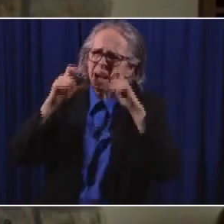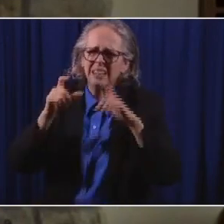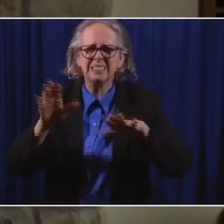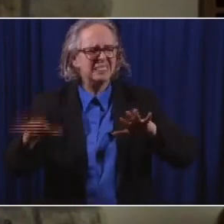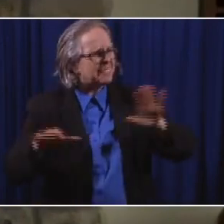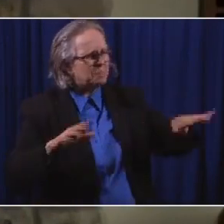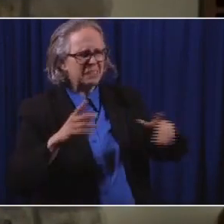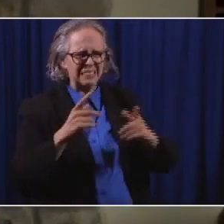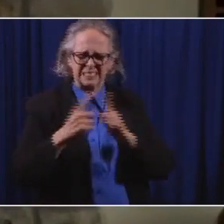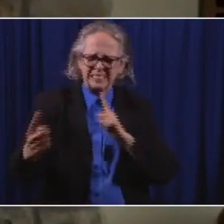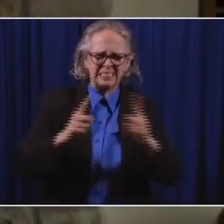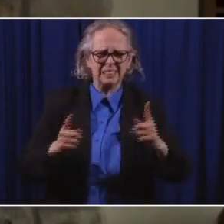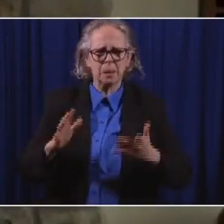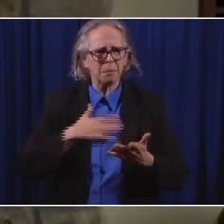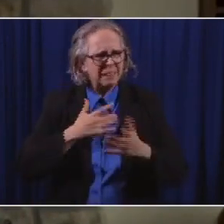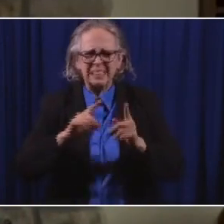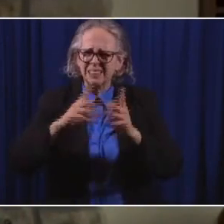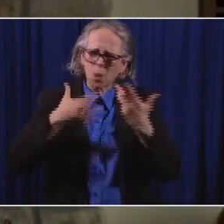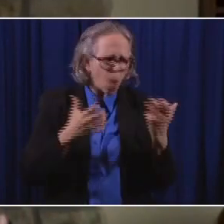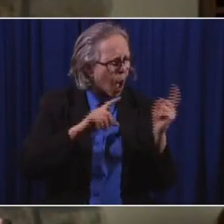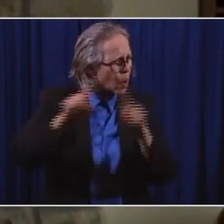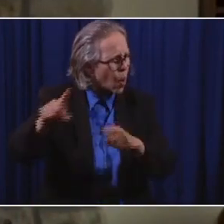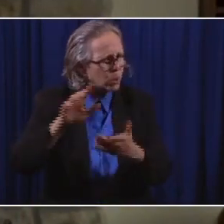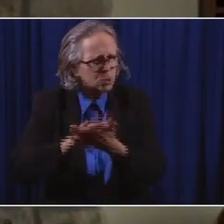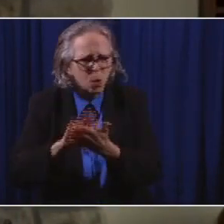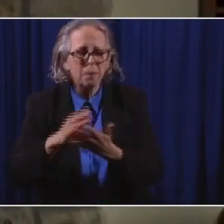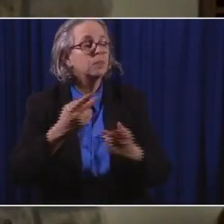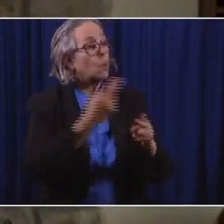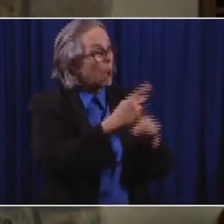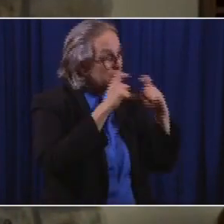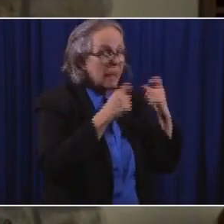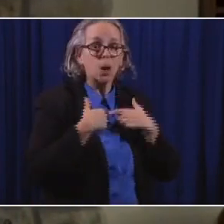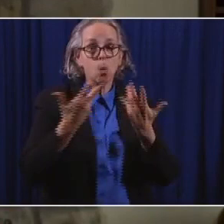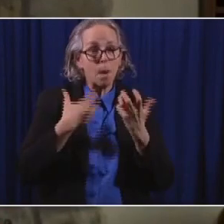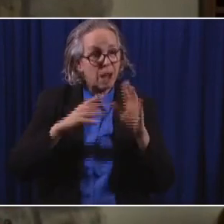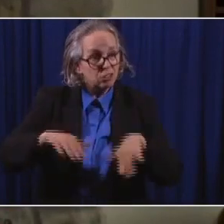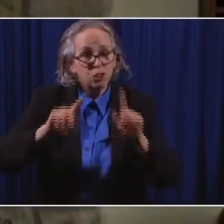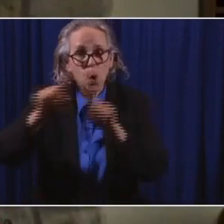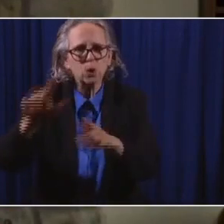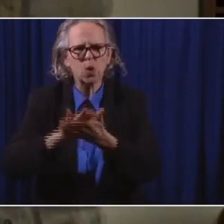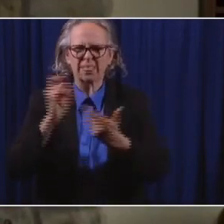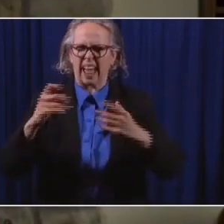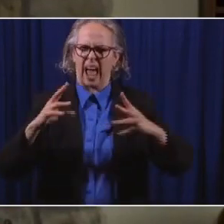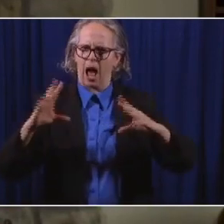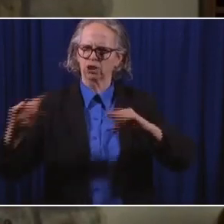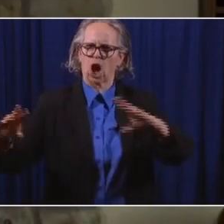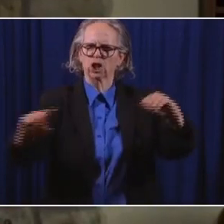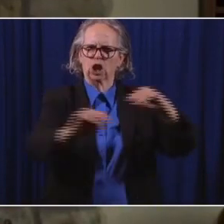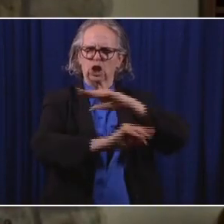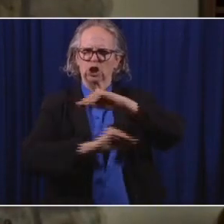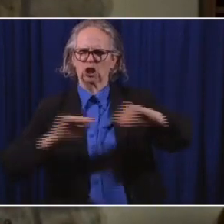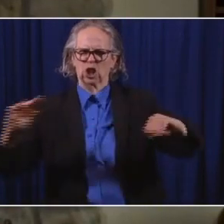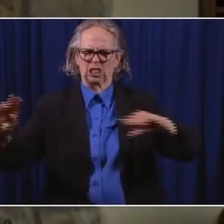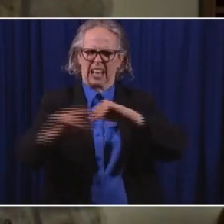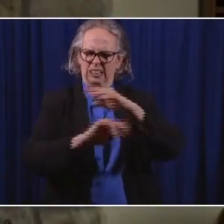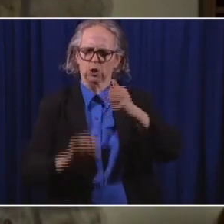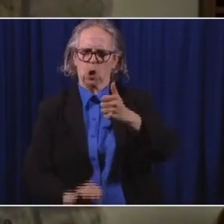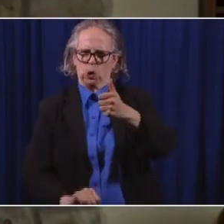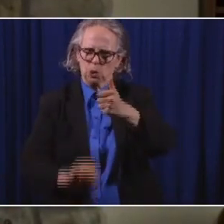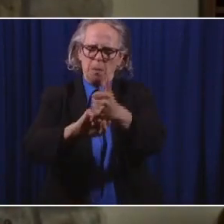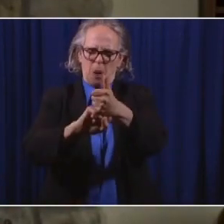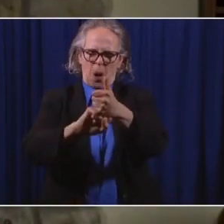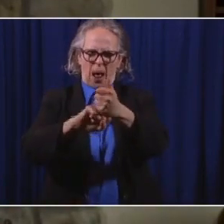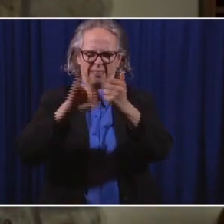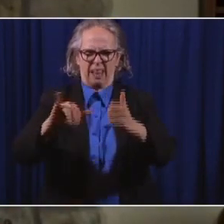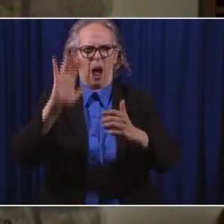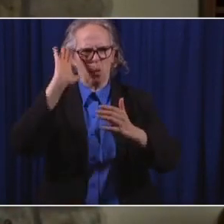keep working. And so giving that support, I think, will in fact make a difference. It's one